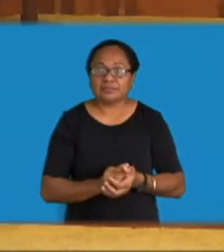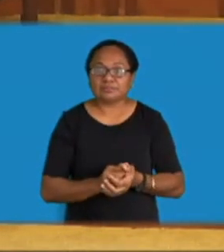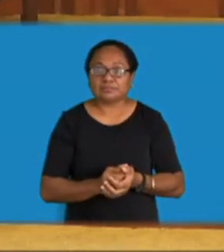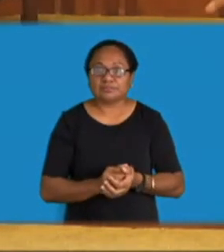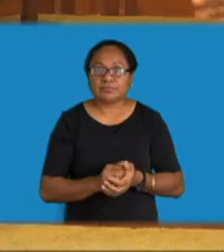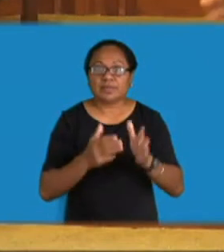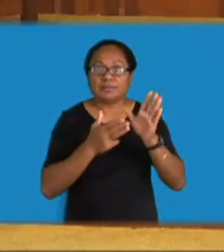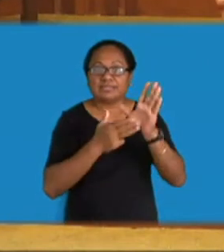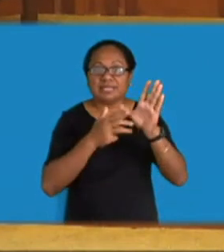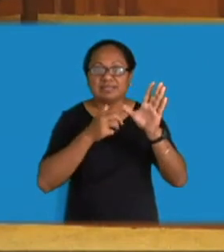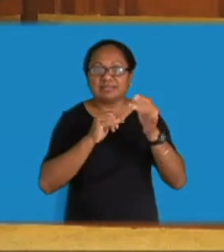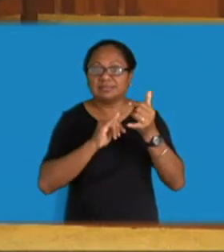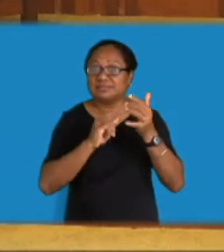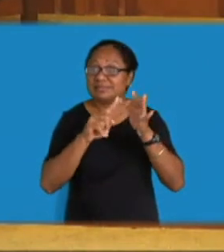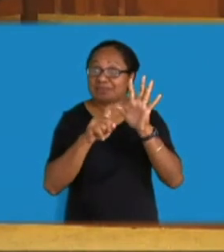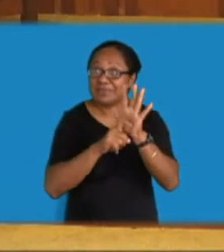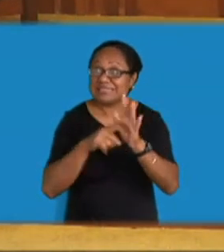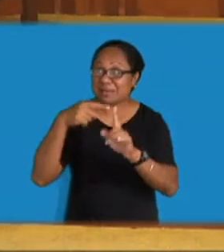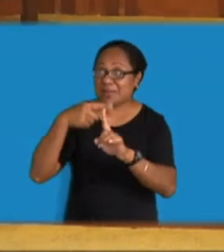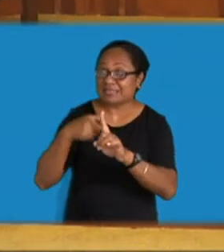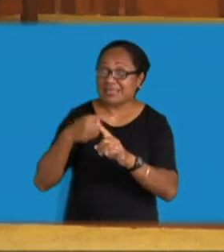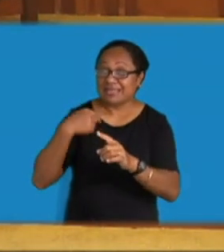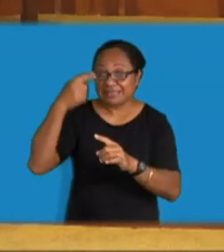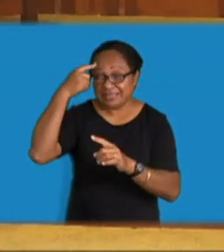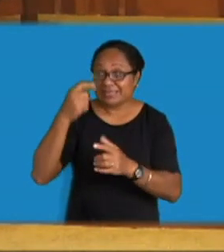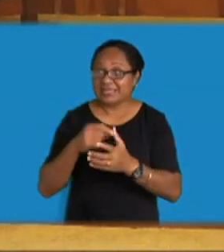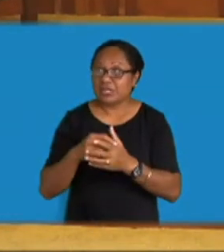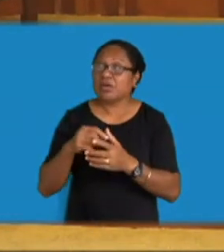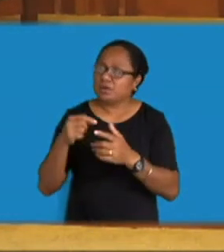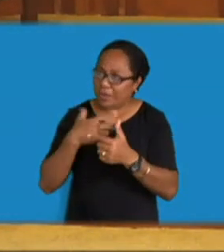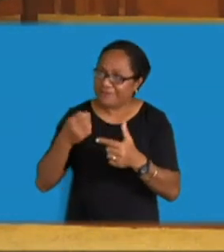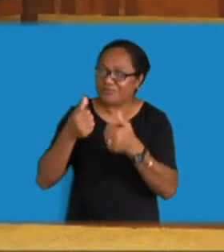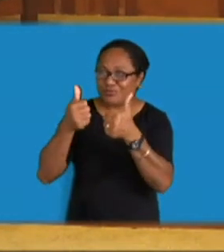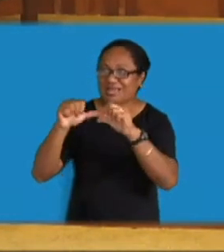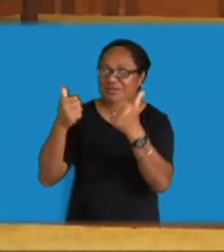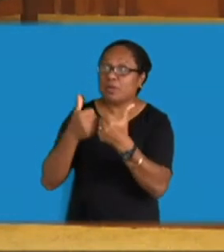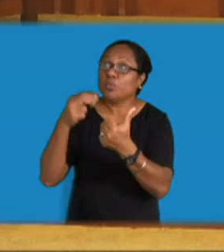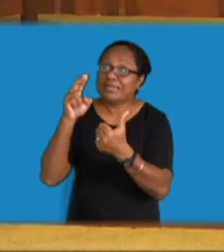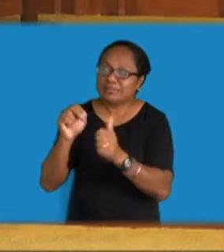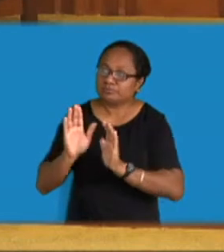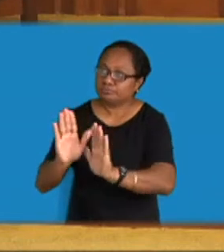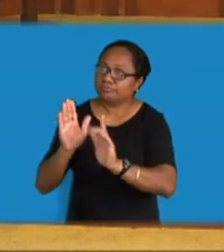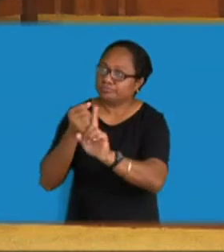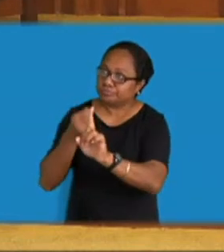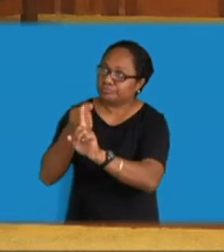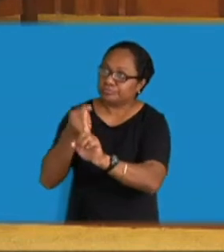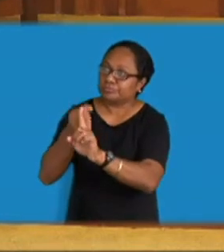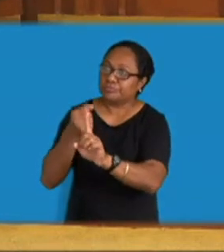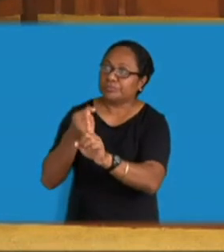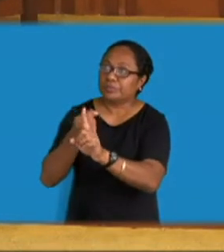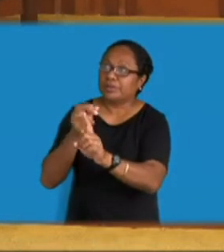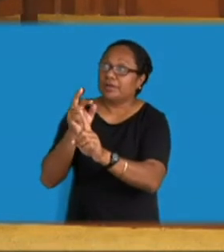an important, I agree with him, that we need to have a good agreement. We need to push for the development plank within that